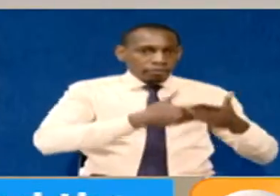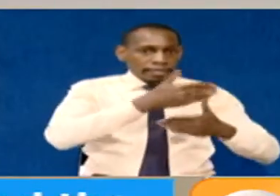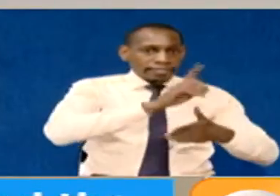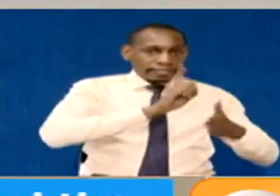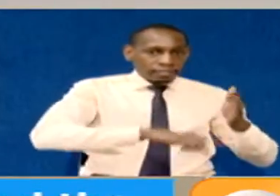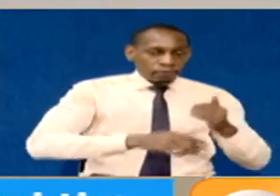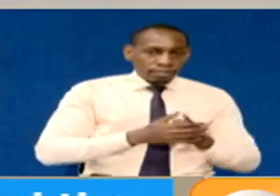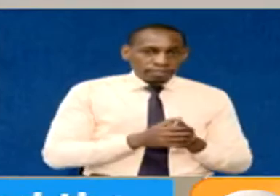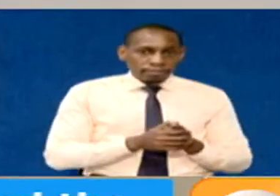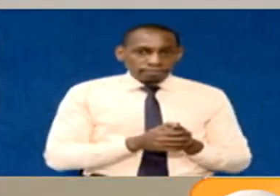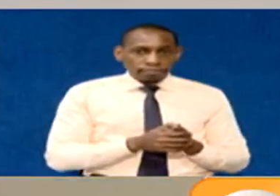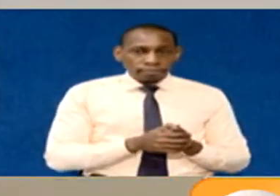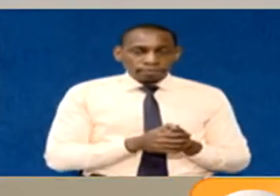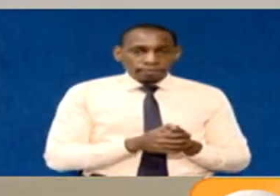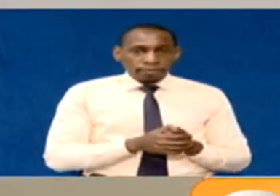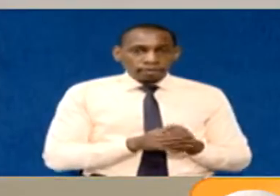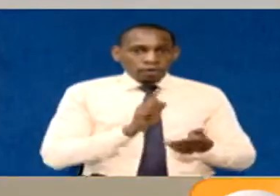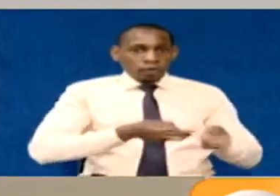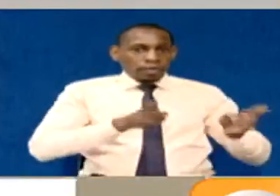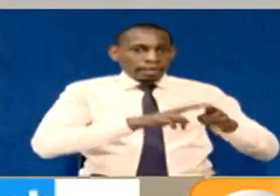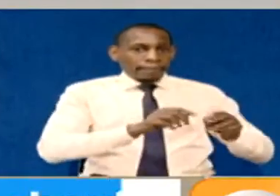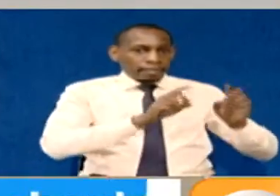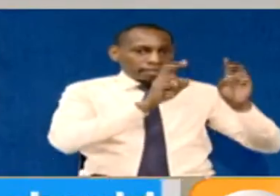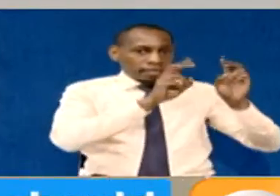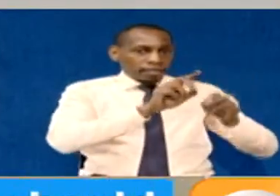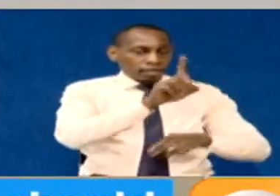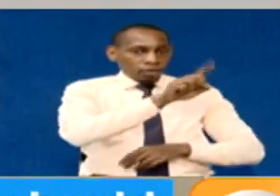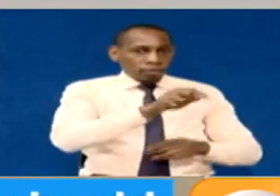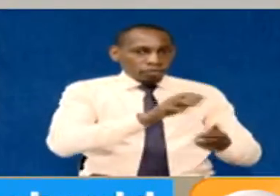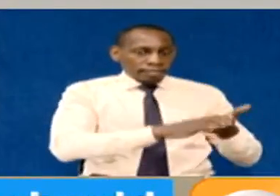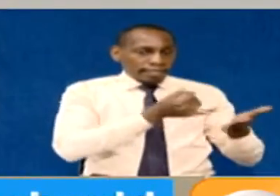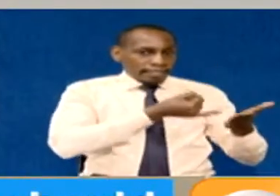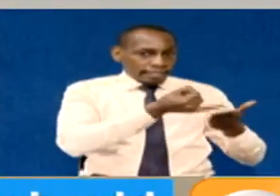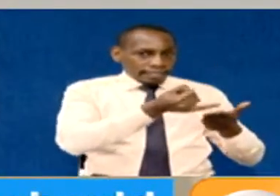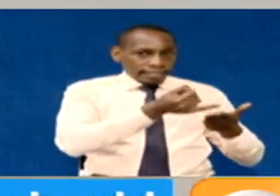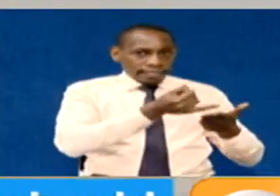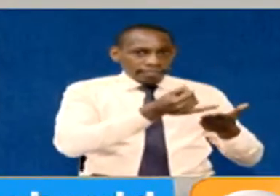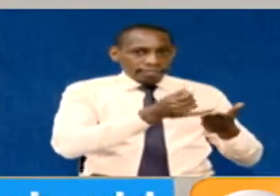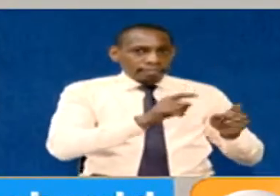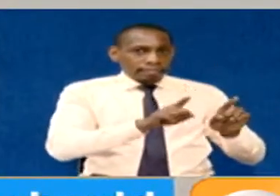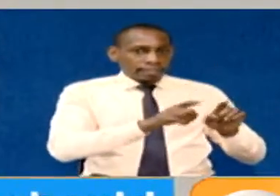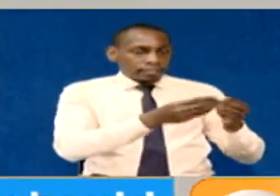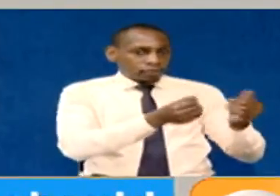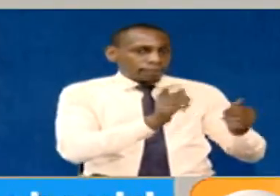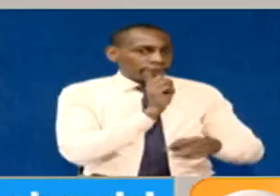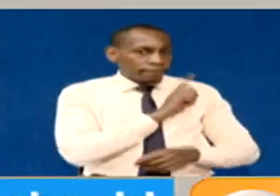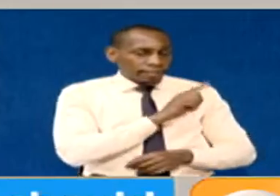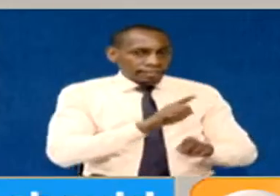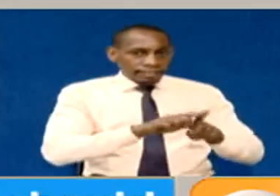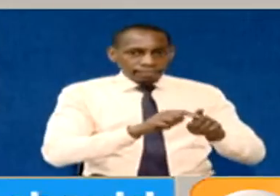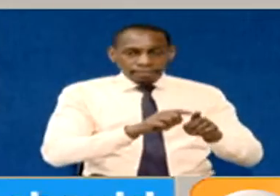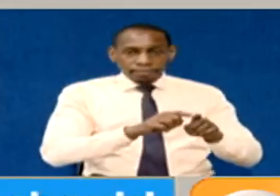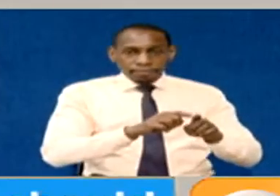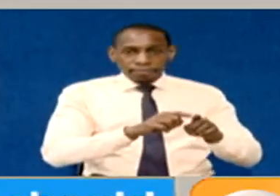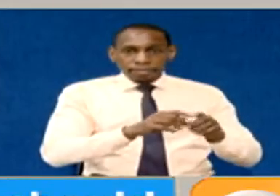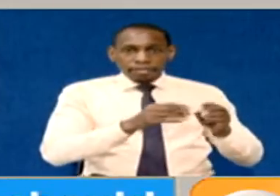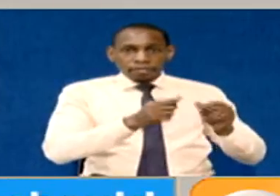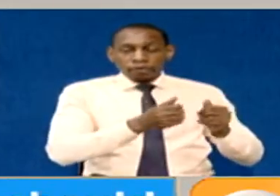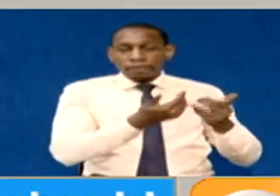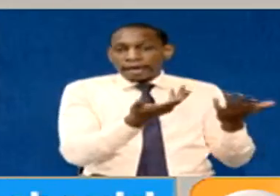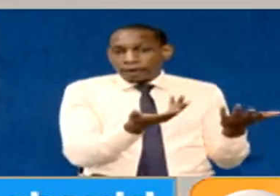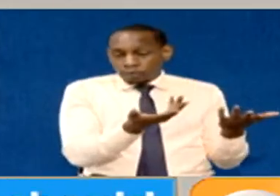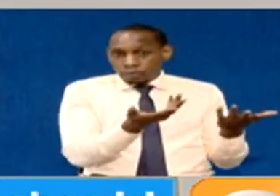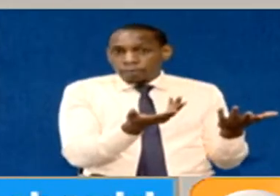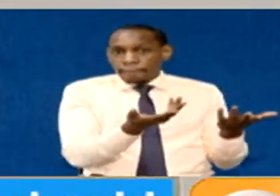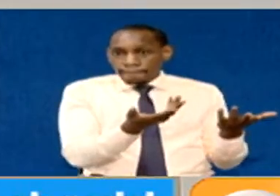is, what became of the integrity questions that had been raised? Yeah. Have they been resolved? And how have they been